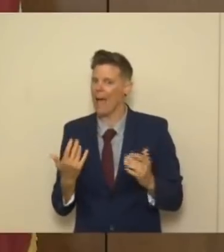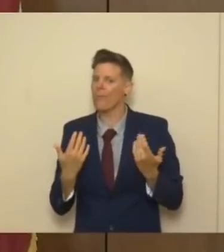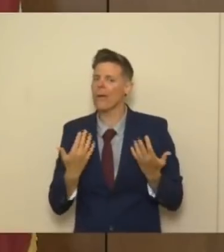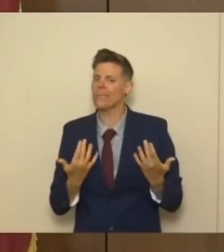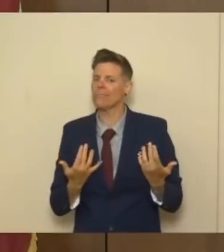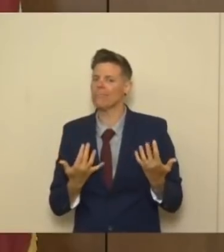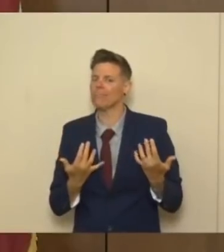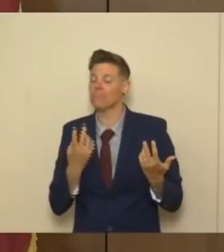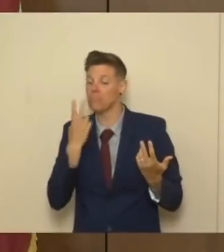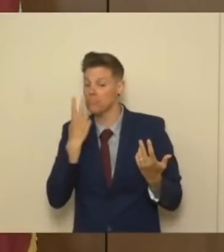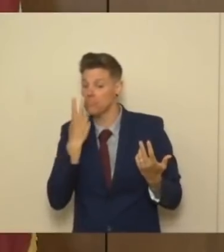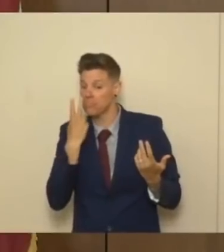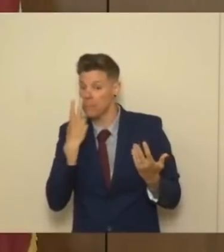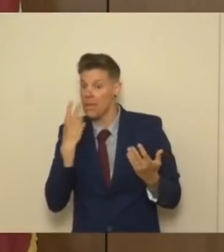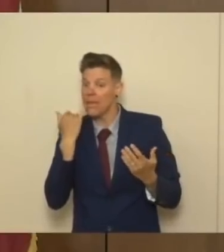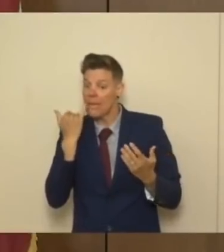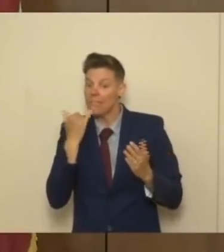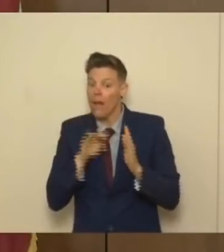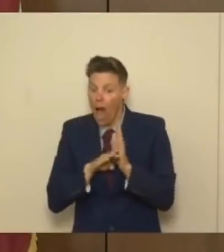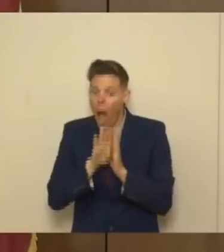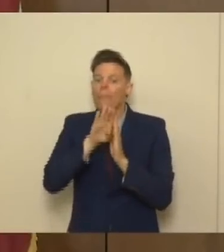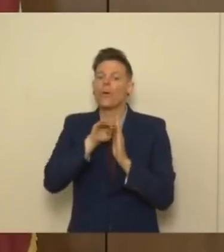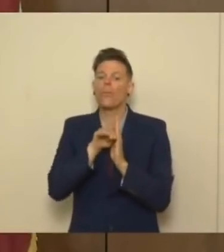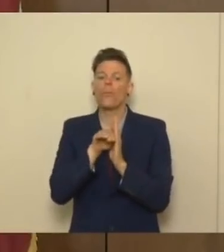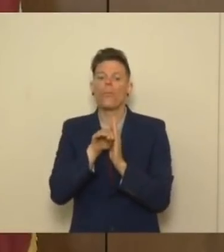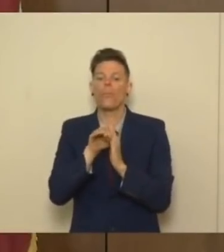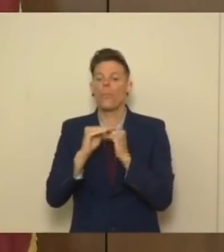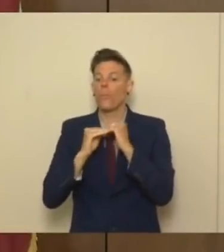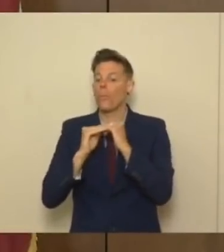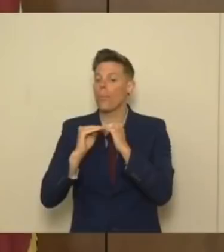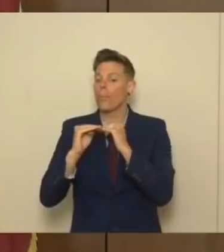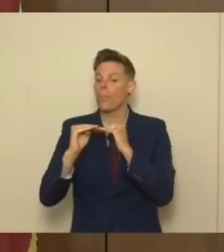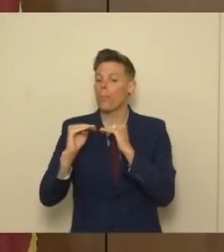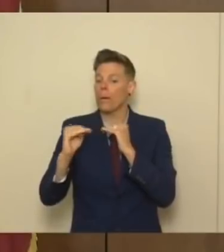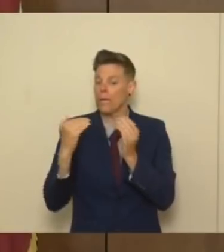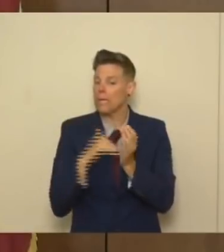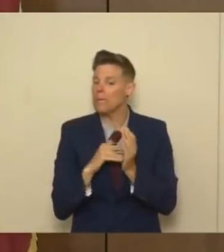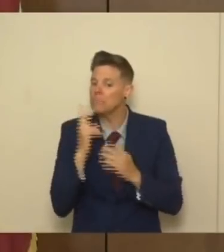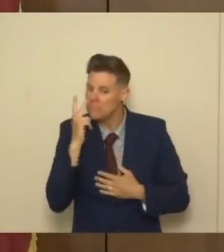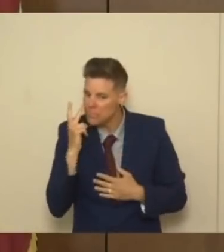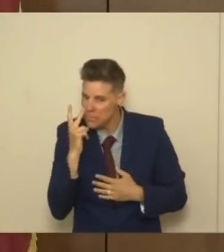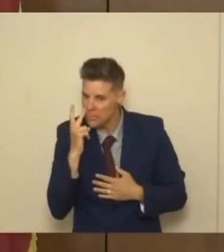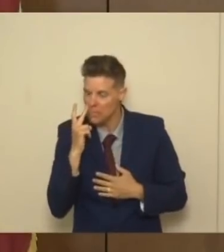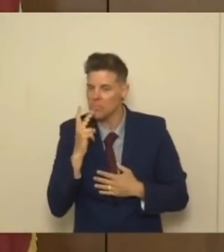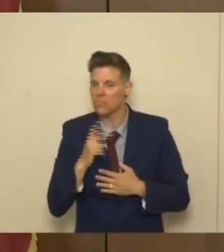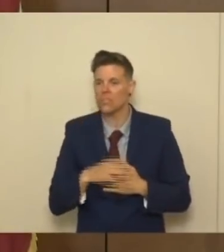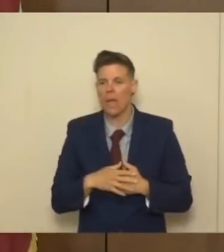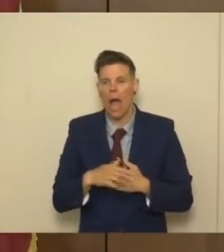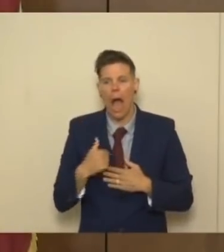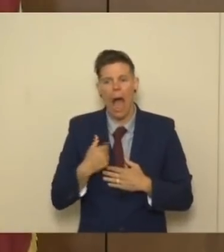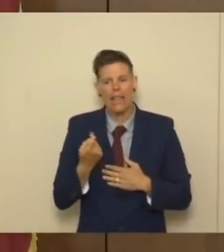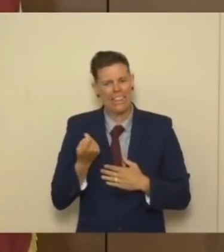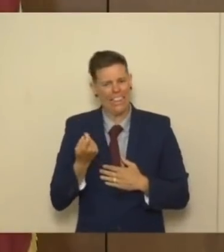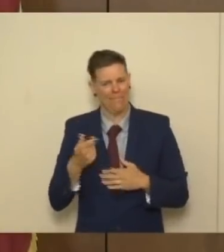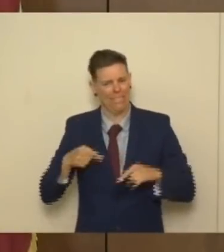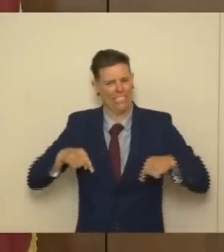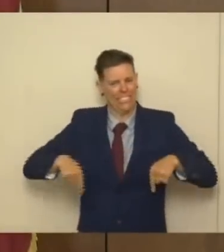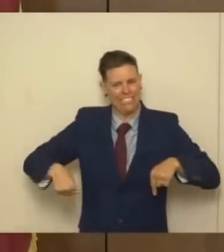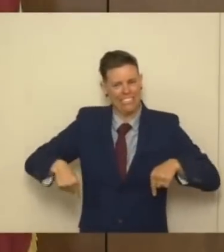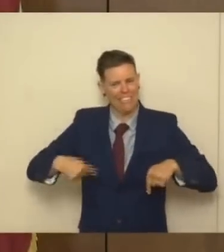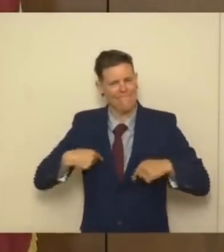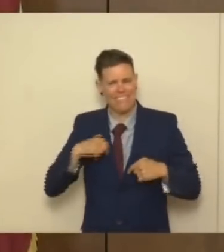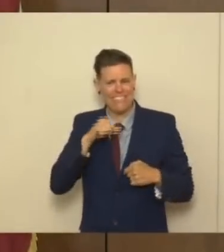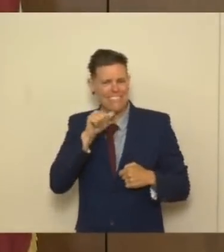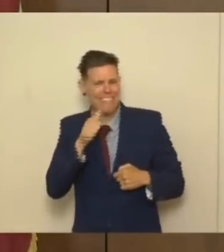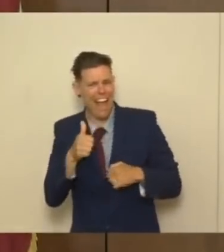bit. I'm a little uncomfortable that our infection rate went up so much. But it always,